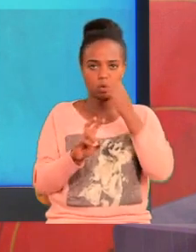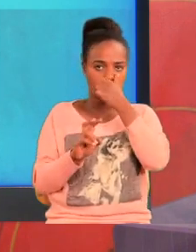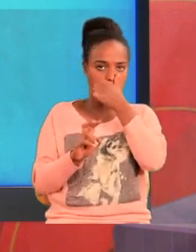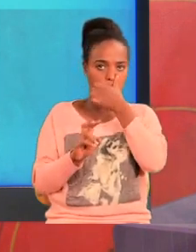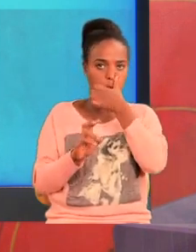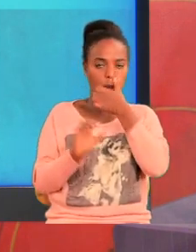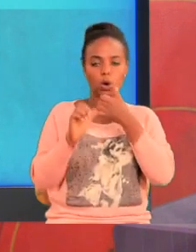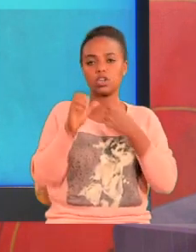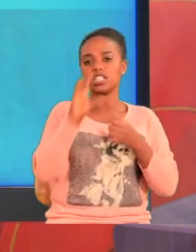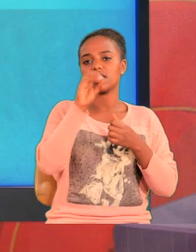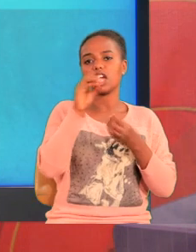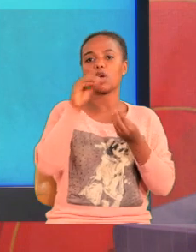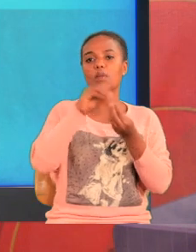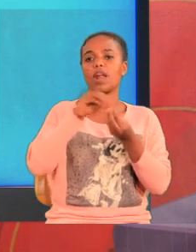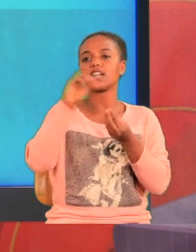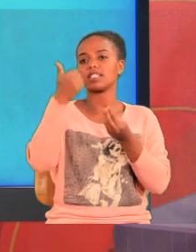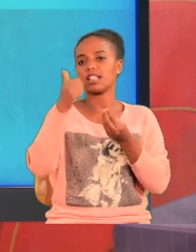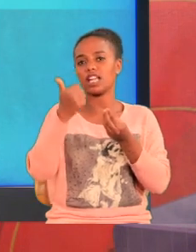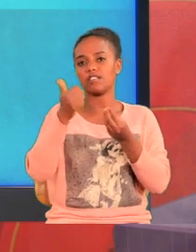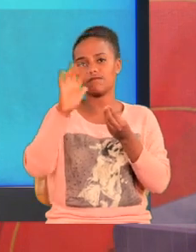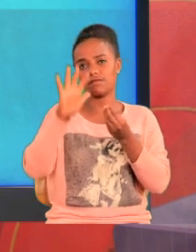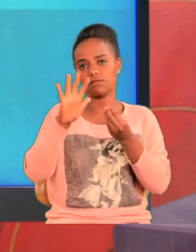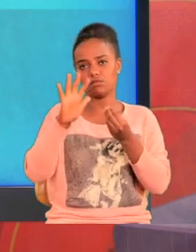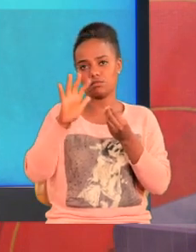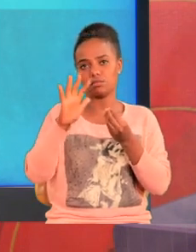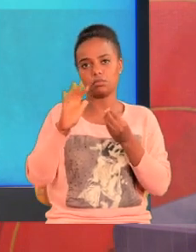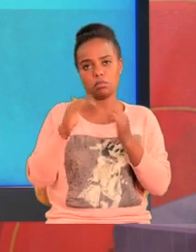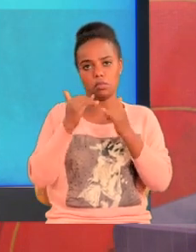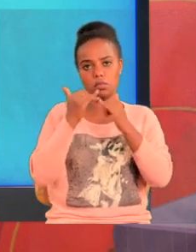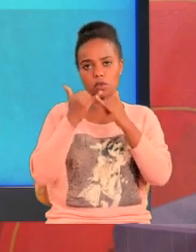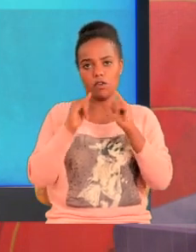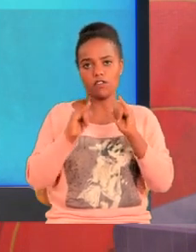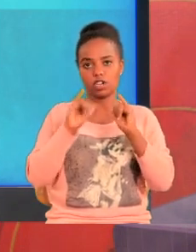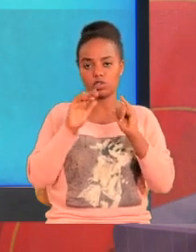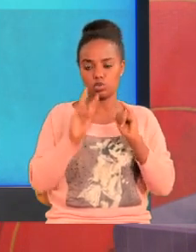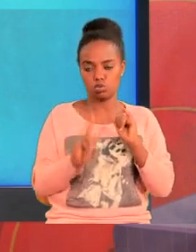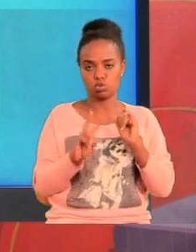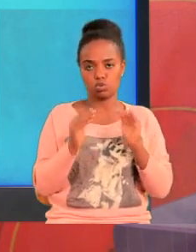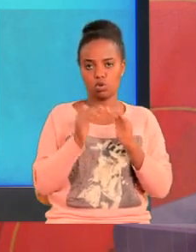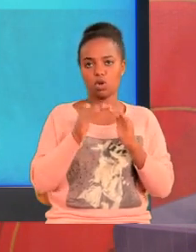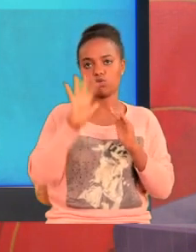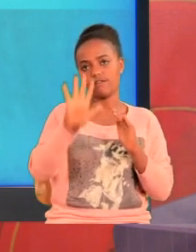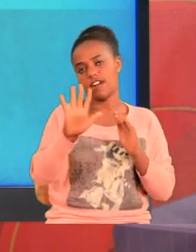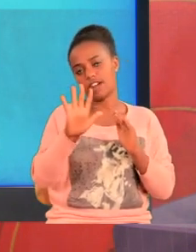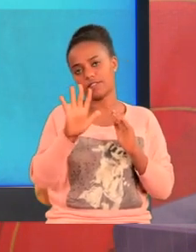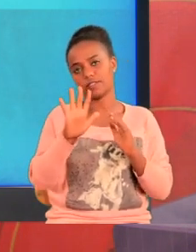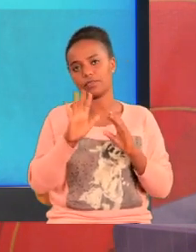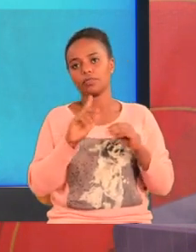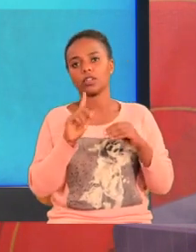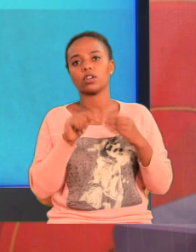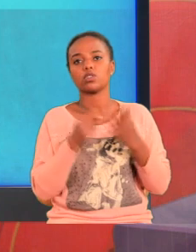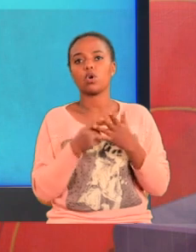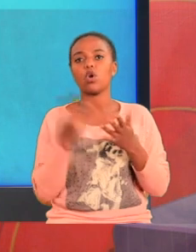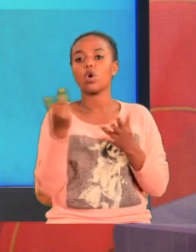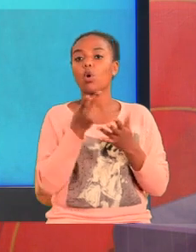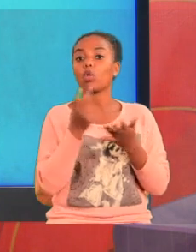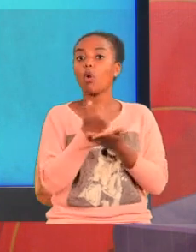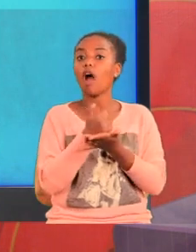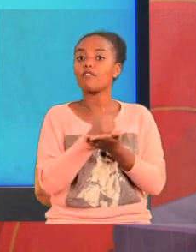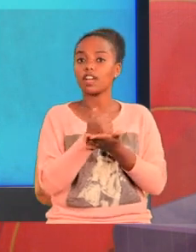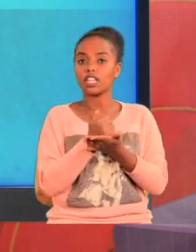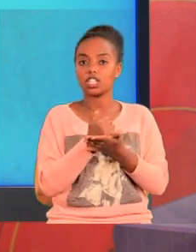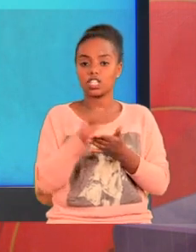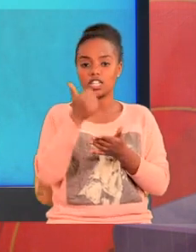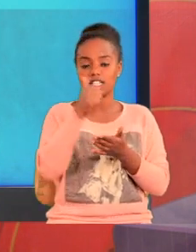5. The class midpoint for the first class it is 5. Here, the average of these two,